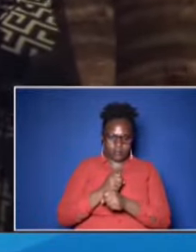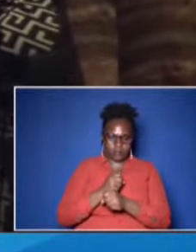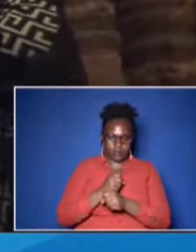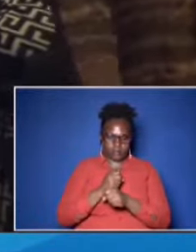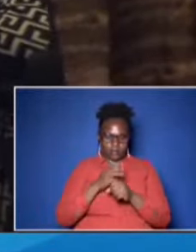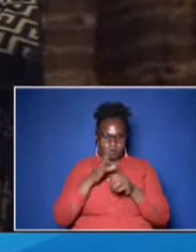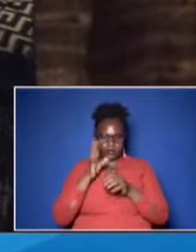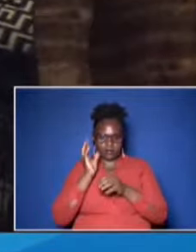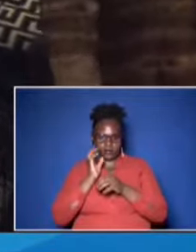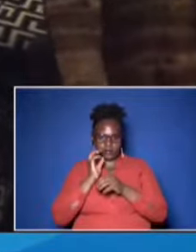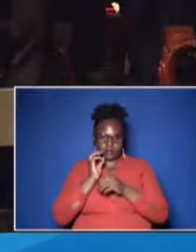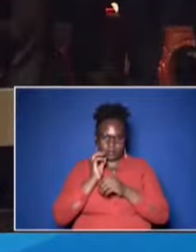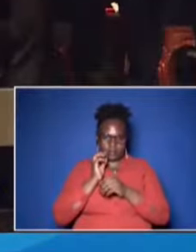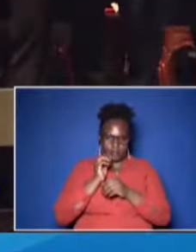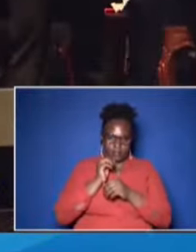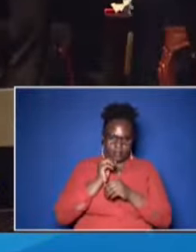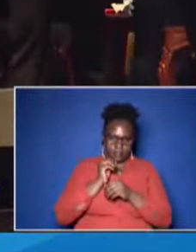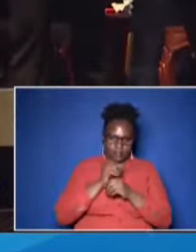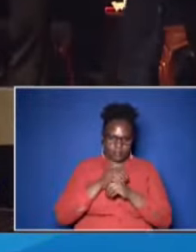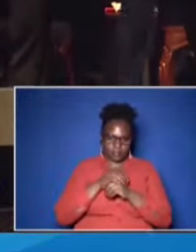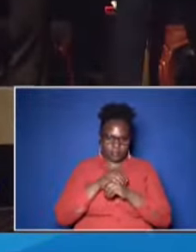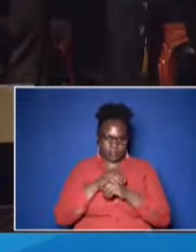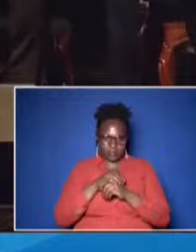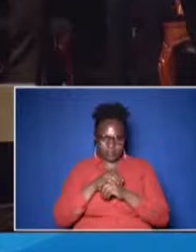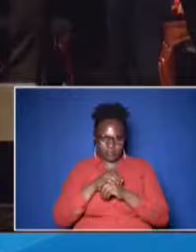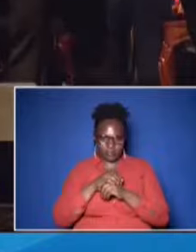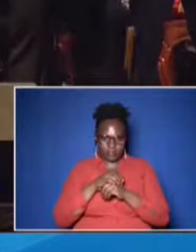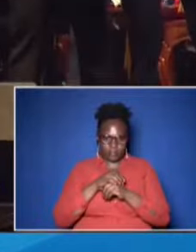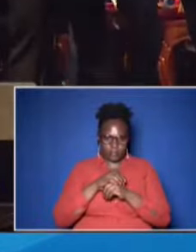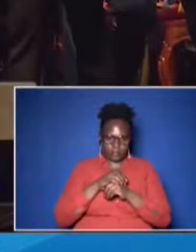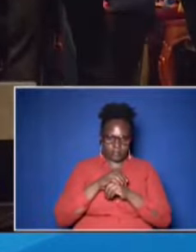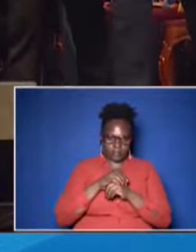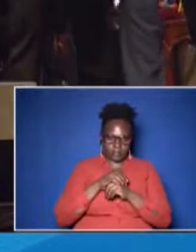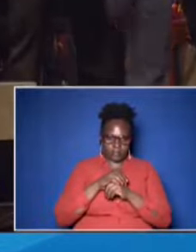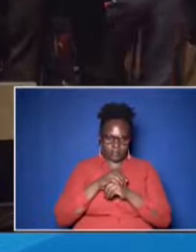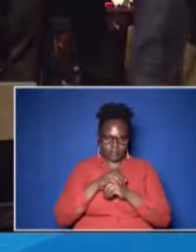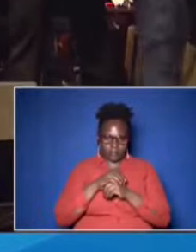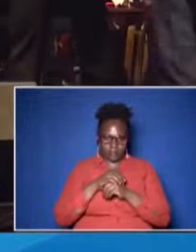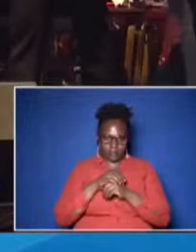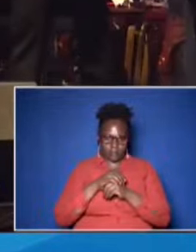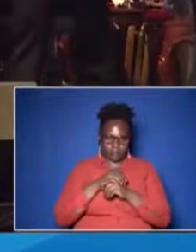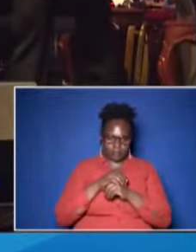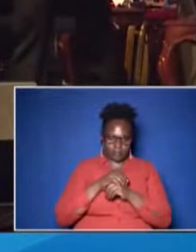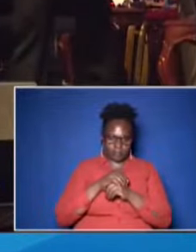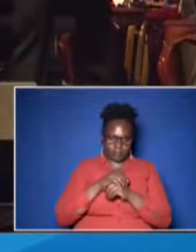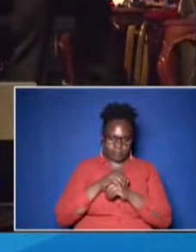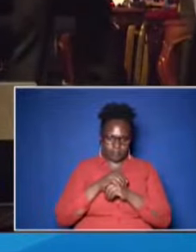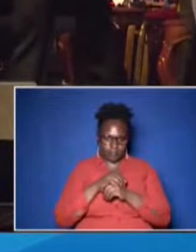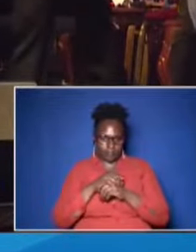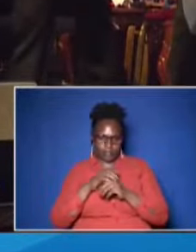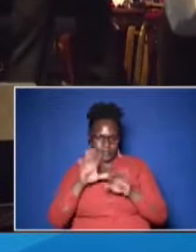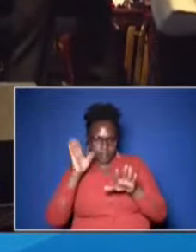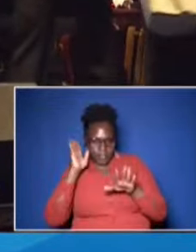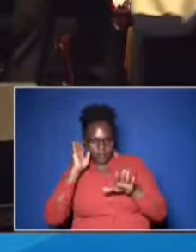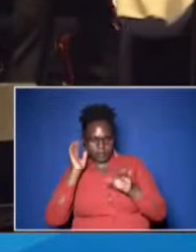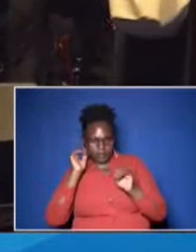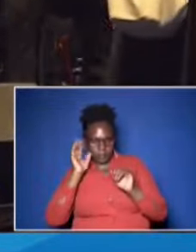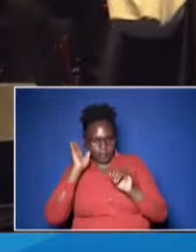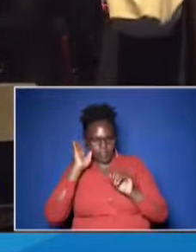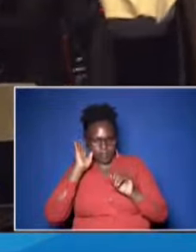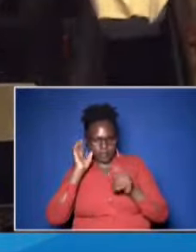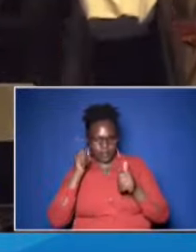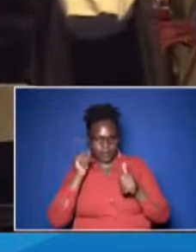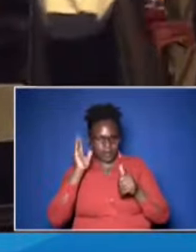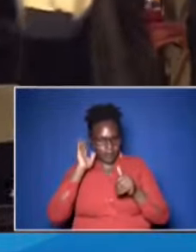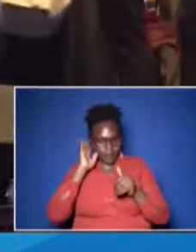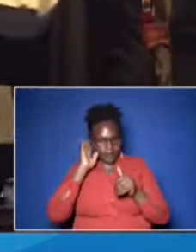hand on this one can you hear me yes hold the mic can you hear me yes can